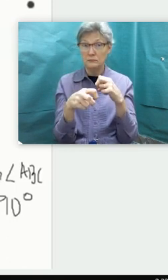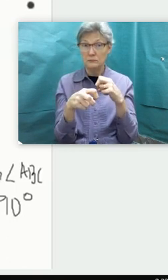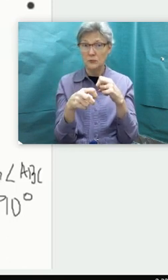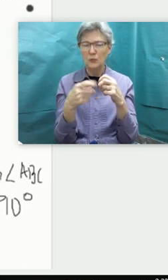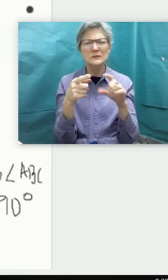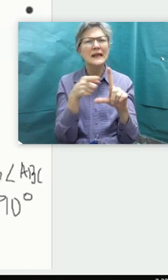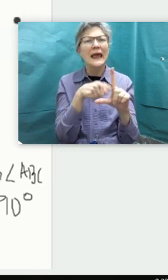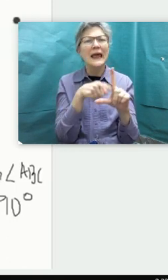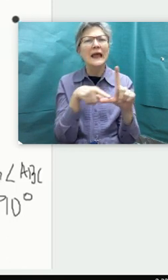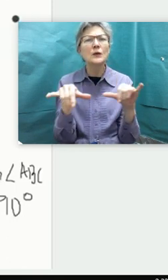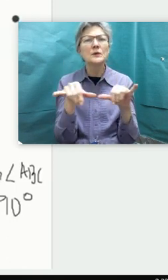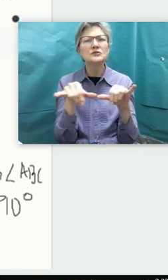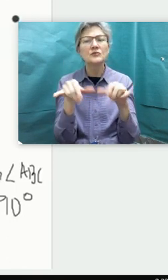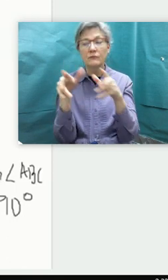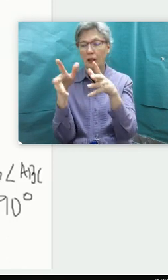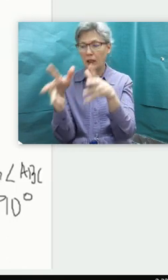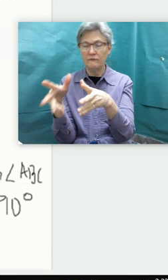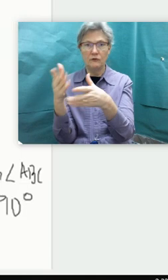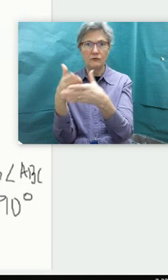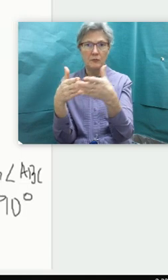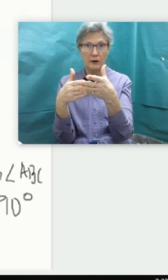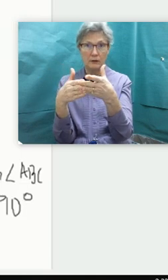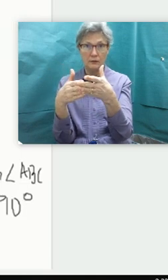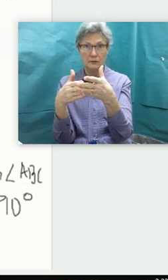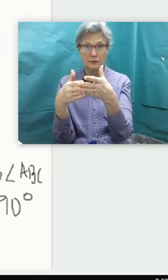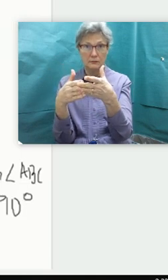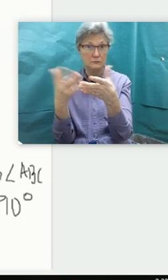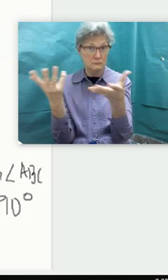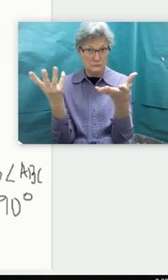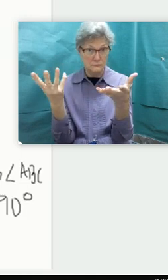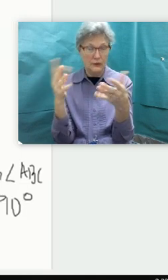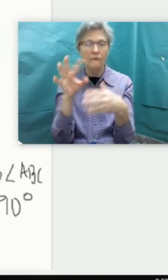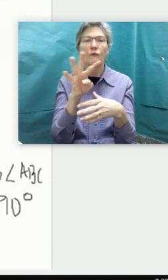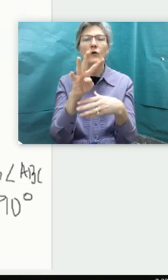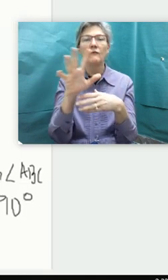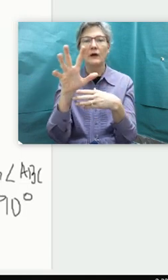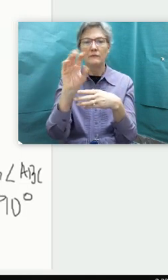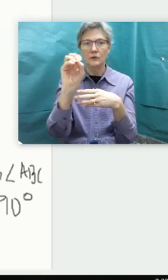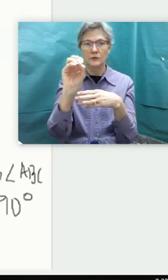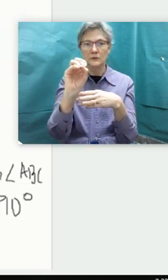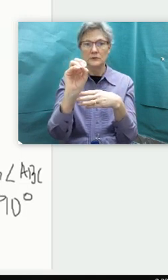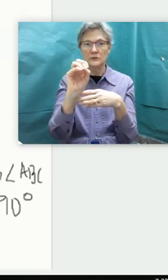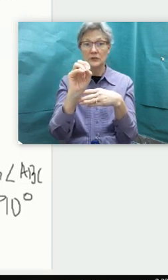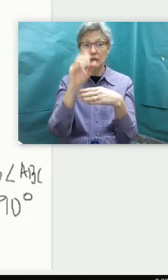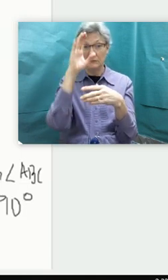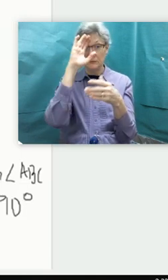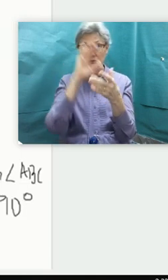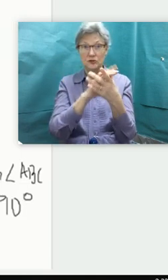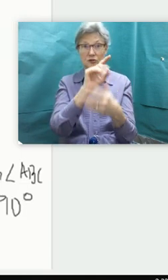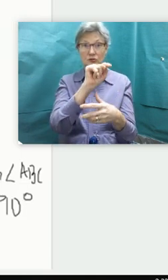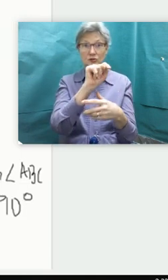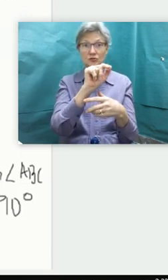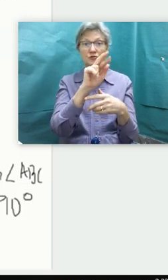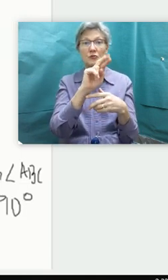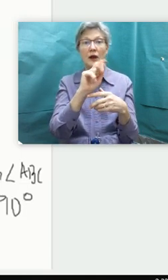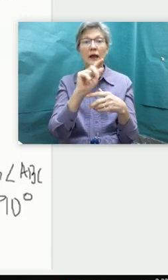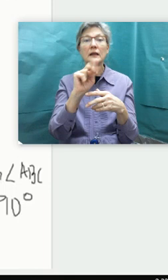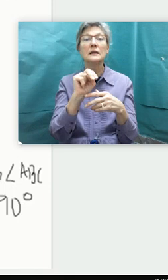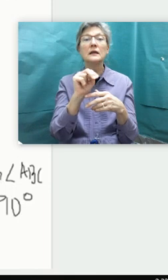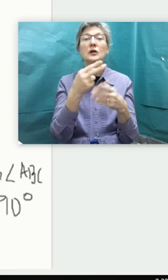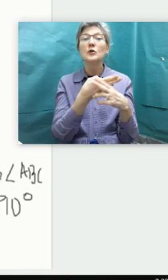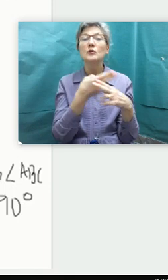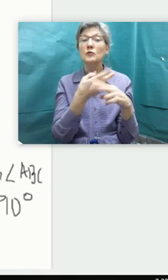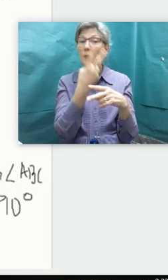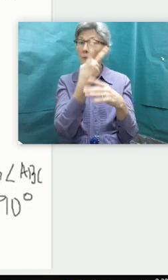is the angle measure of the leftover part? Remind me? That's right, 45 degrees. So can Mr. Tran use both pieces in the design?